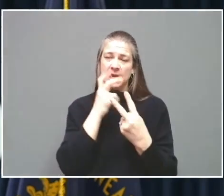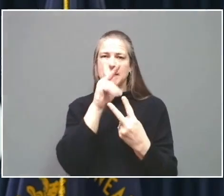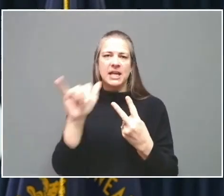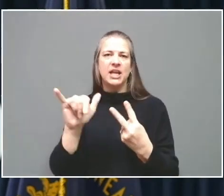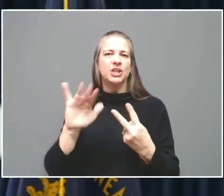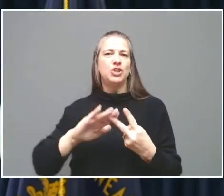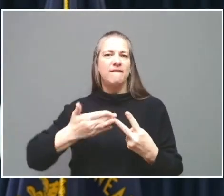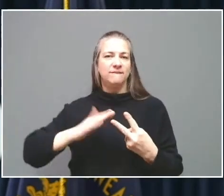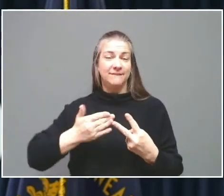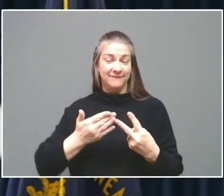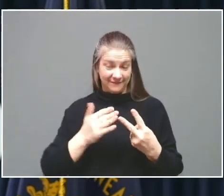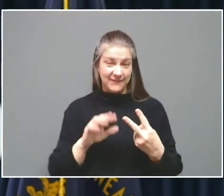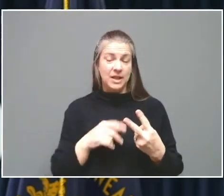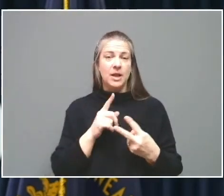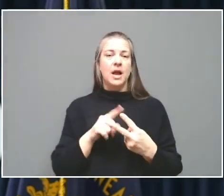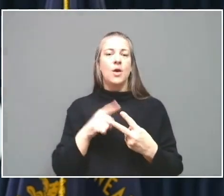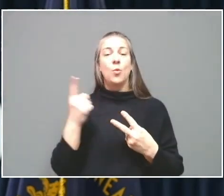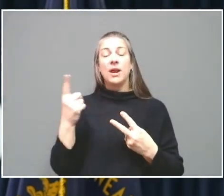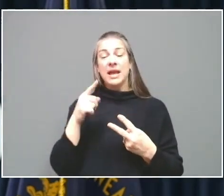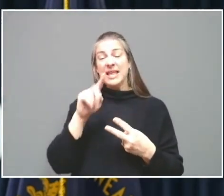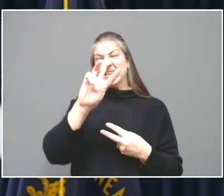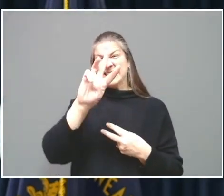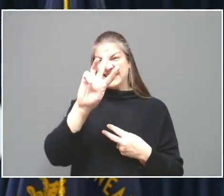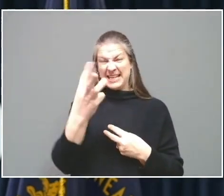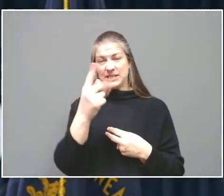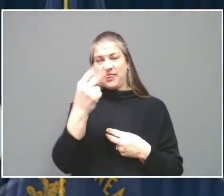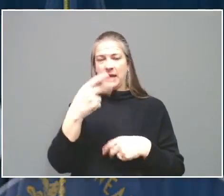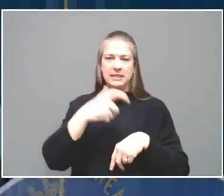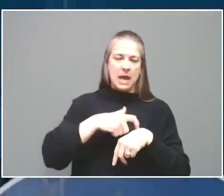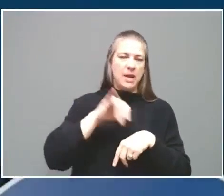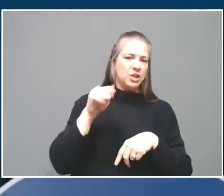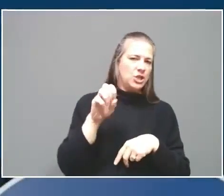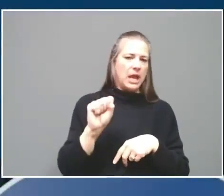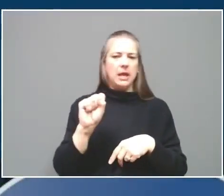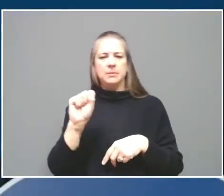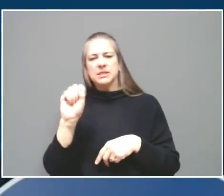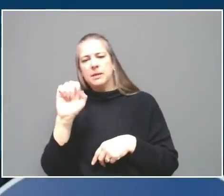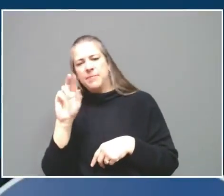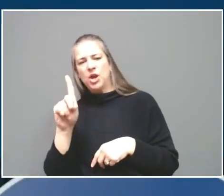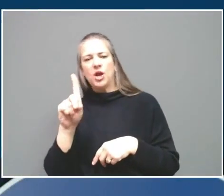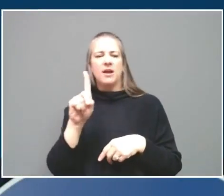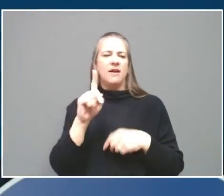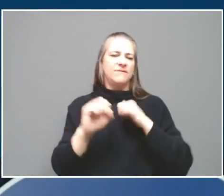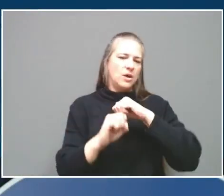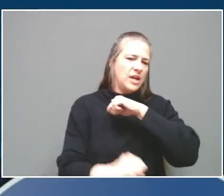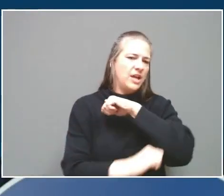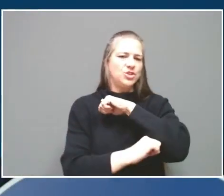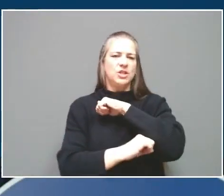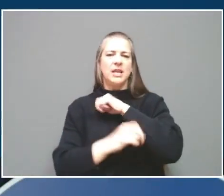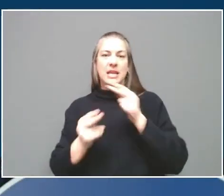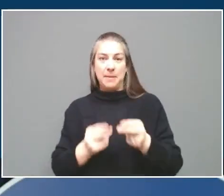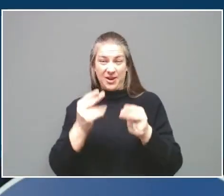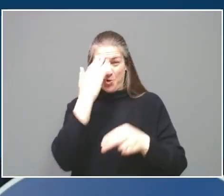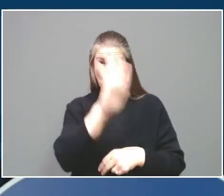news from Weta Michael, the 6-time James Beard Foundation Award nominee, who many know from her restaurants